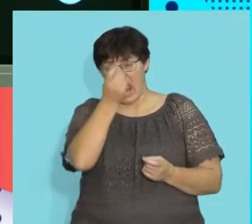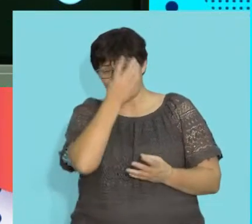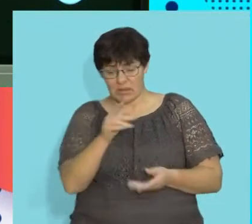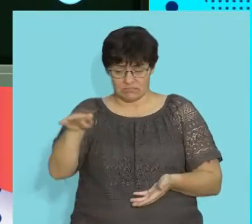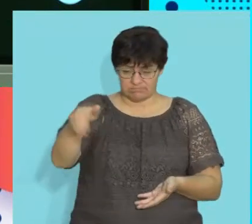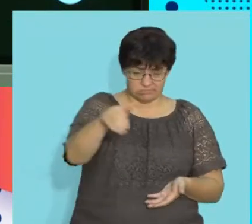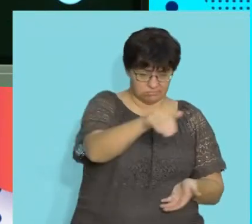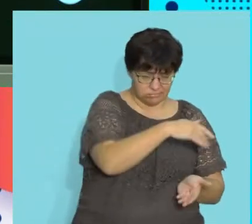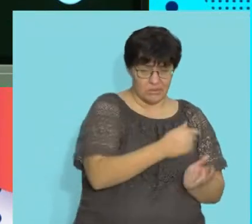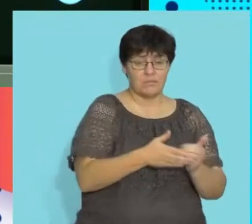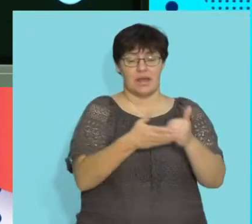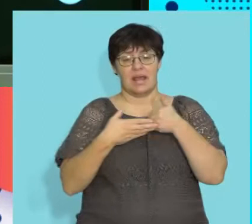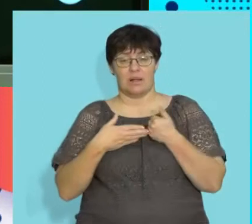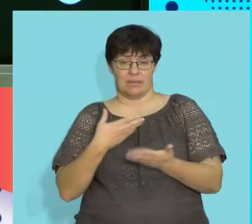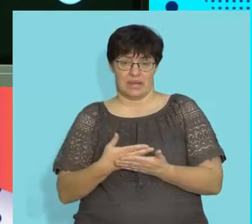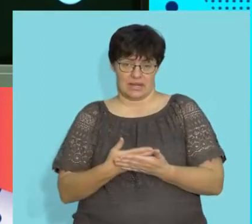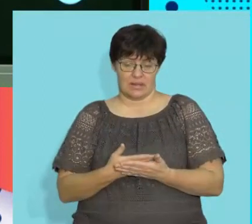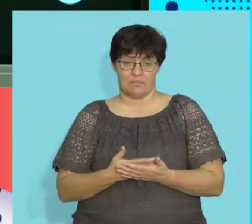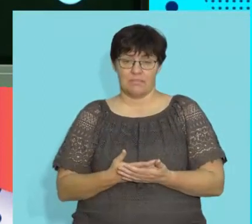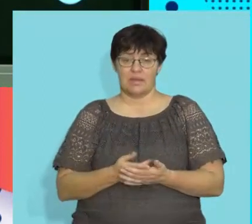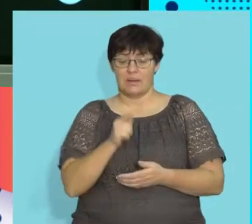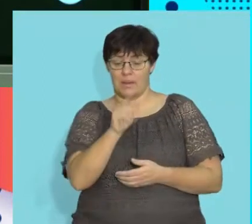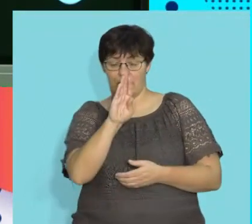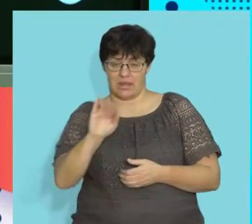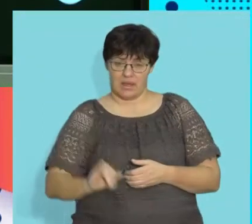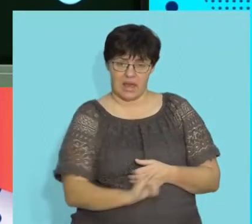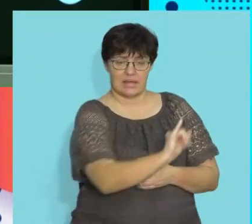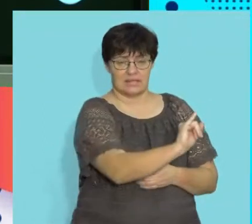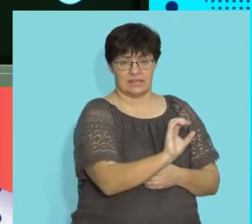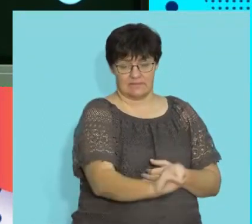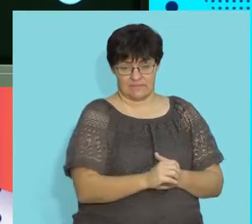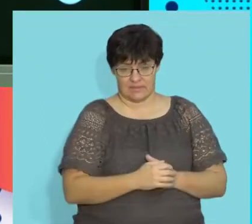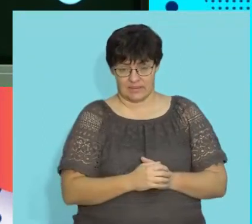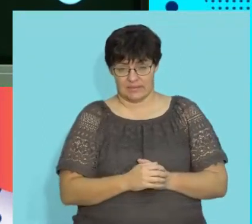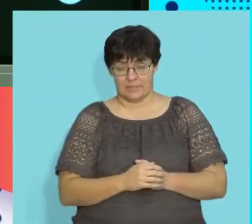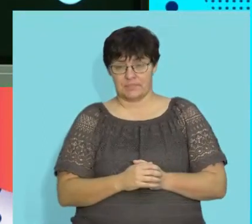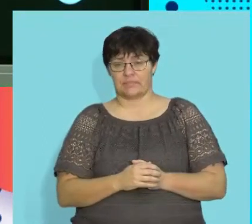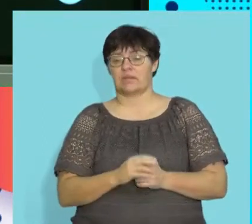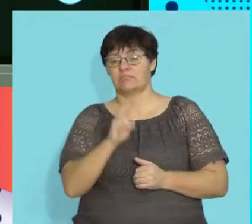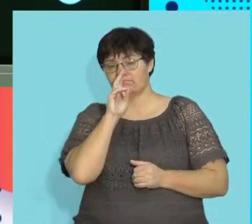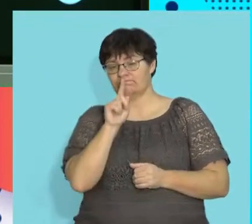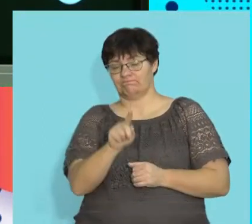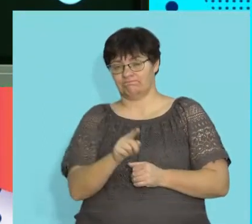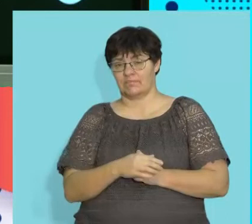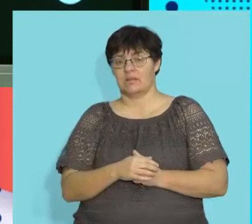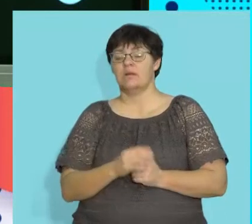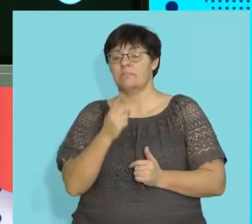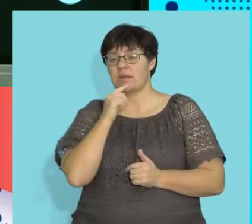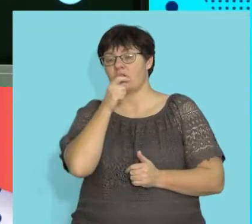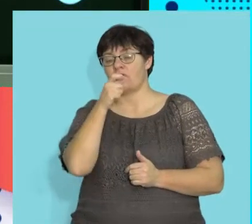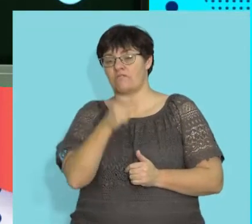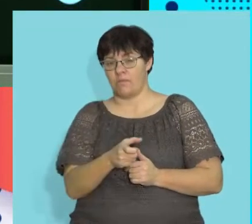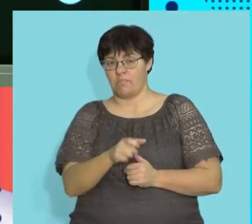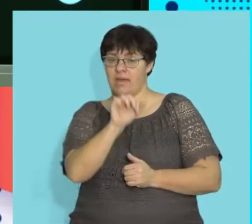piece of information that is going to help me isolate that b. So let's look at the board behind us, and we're